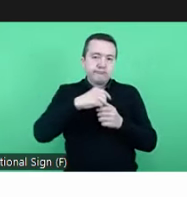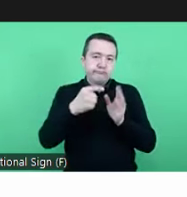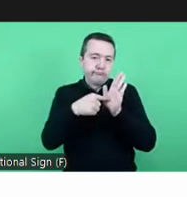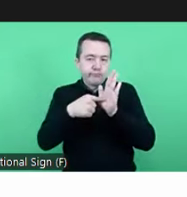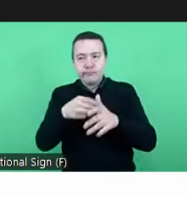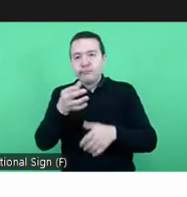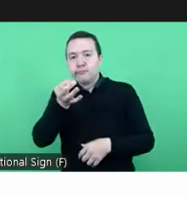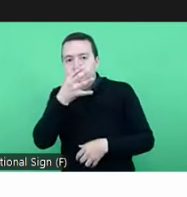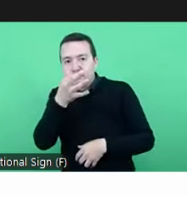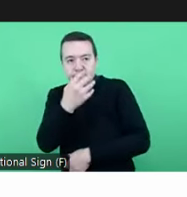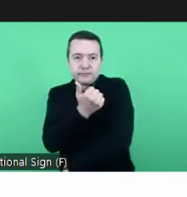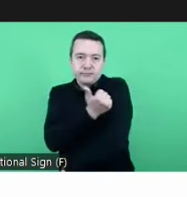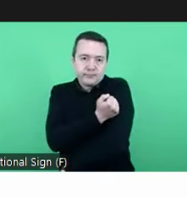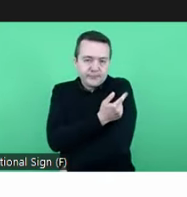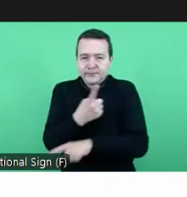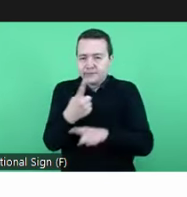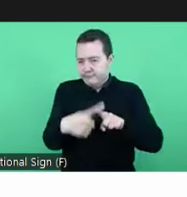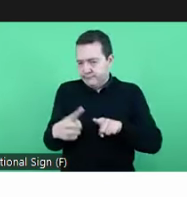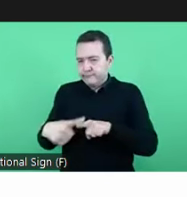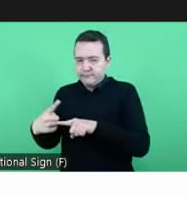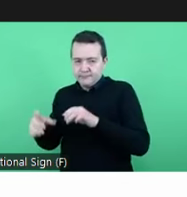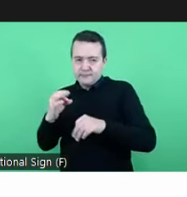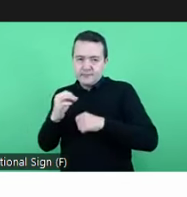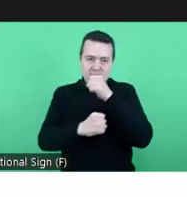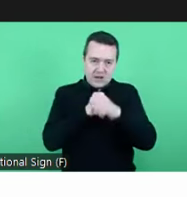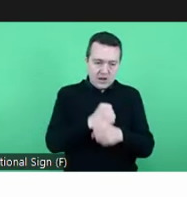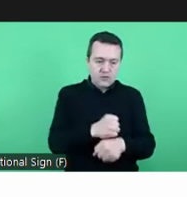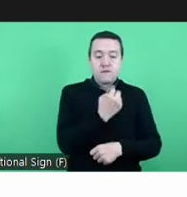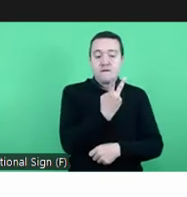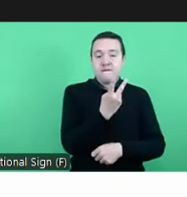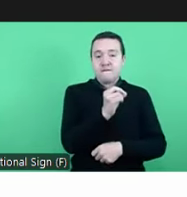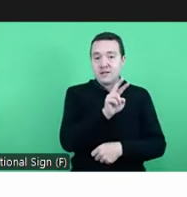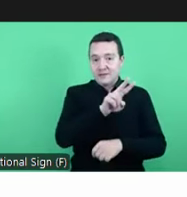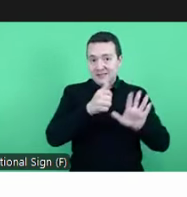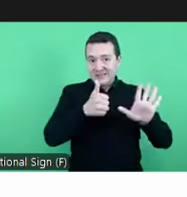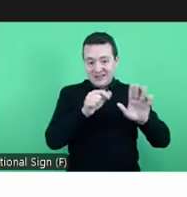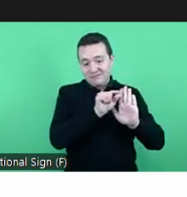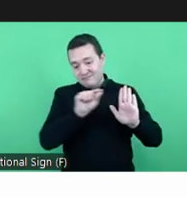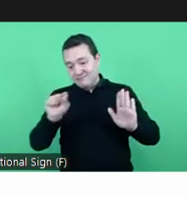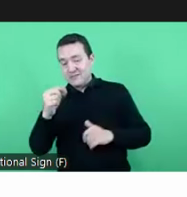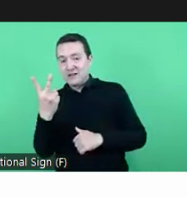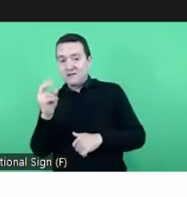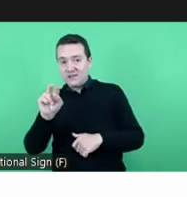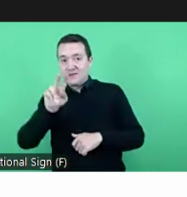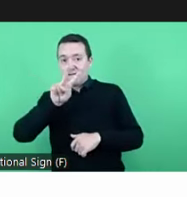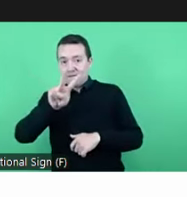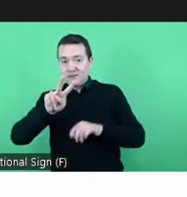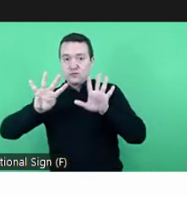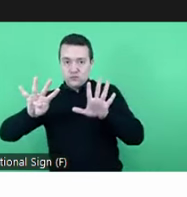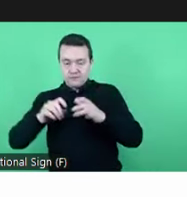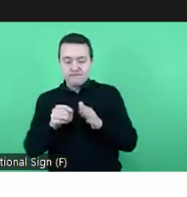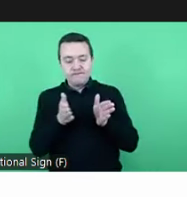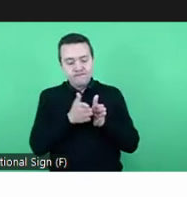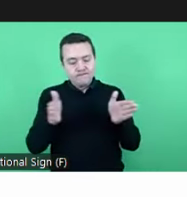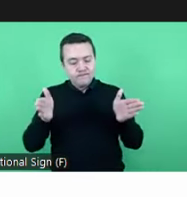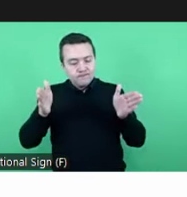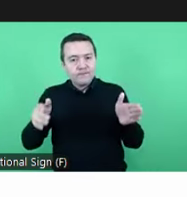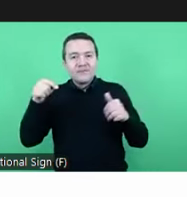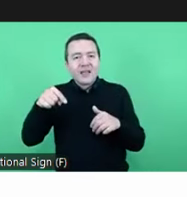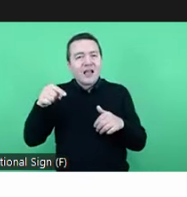term 2026-2029. La 2026-2029. lógica de este The proceso es logic of un this process poco is ordenar las decisiones, hacerlas